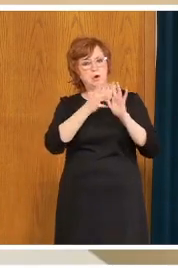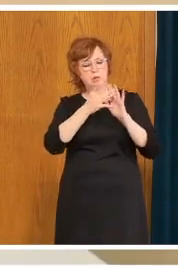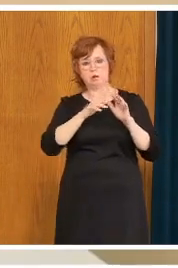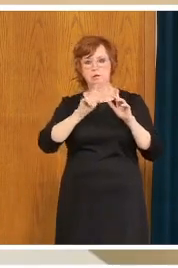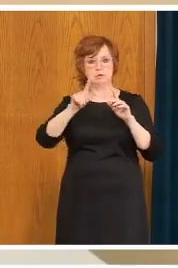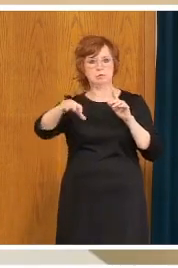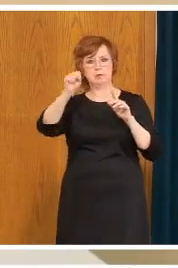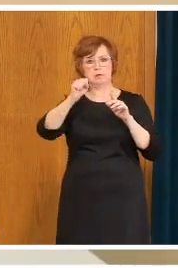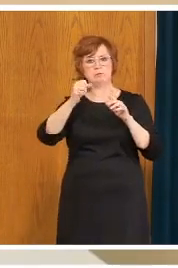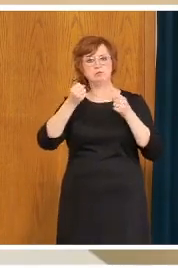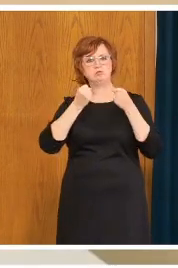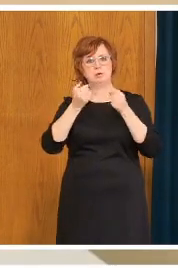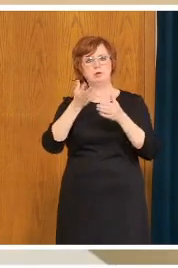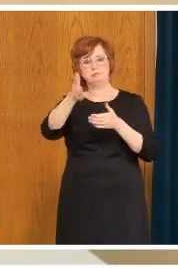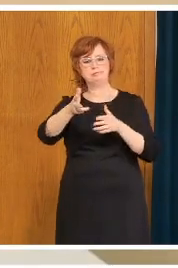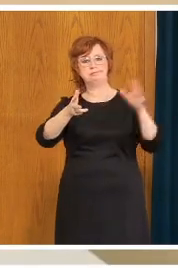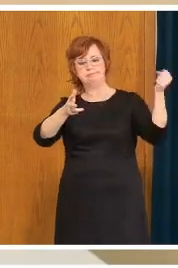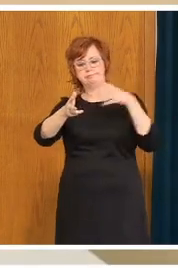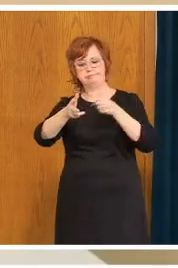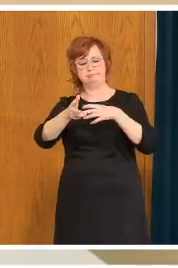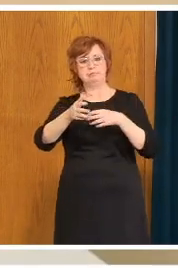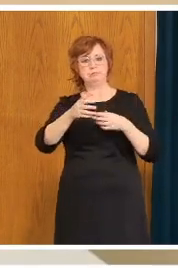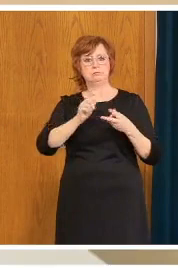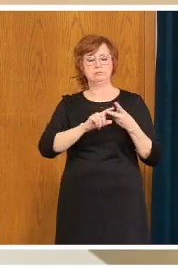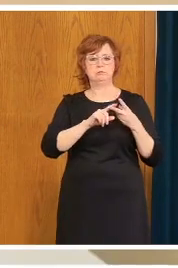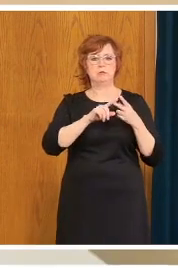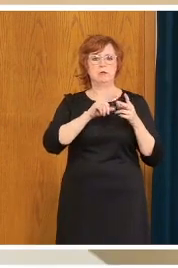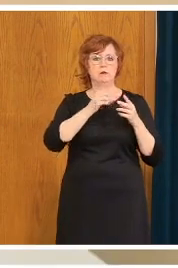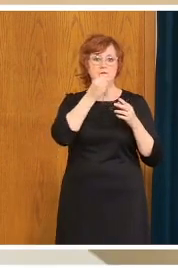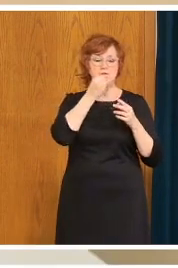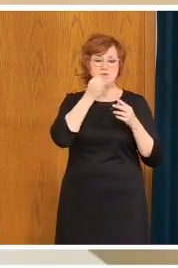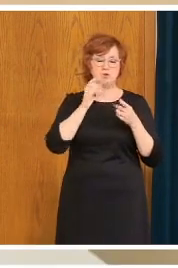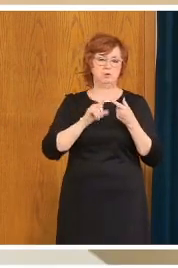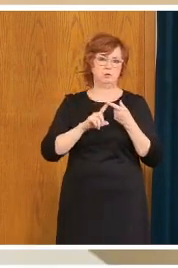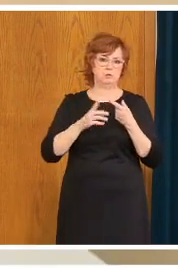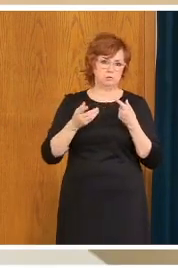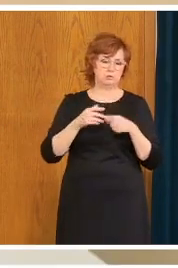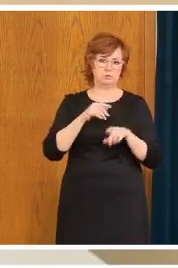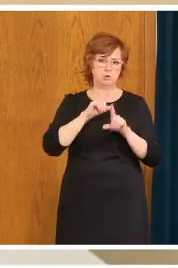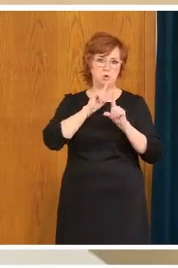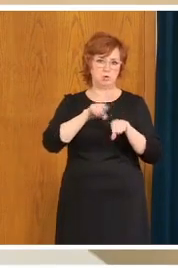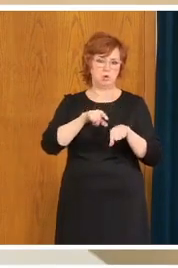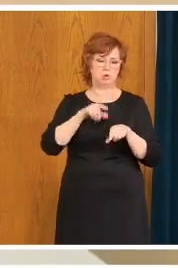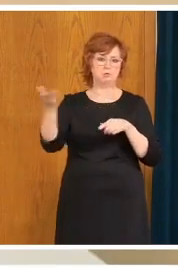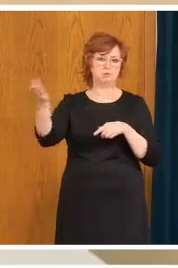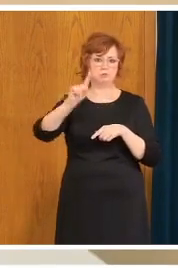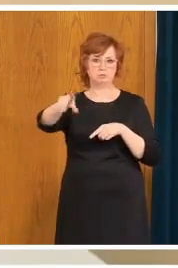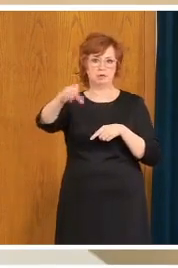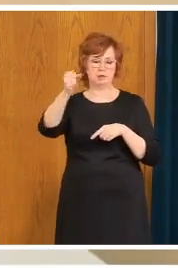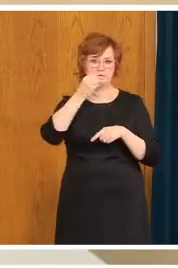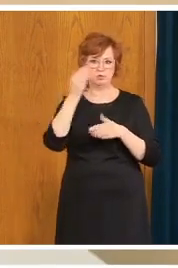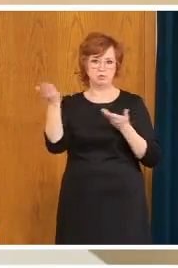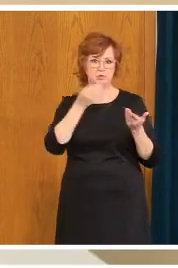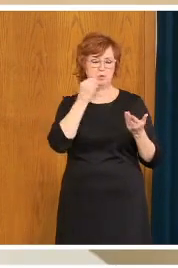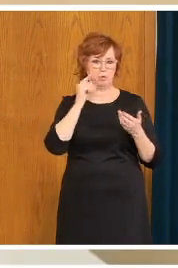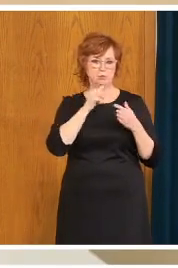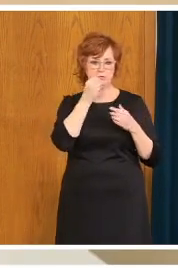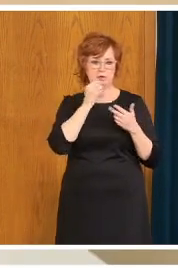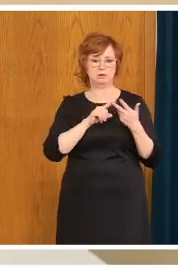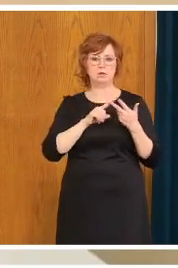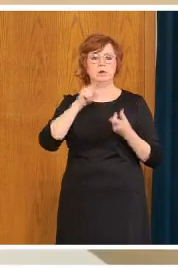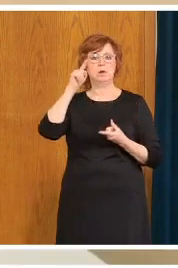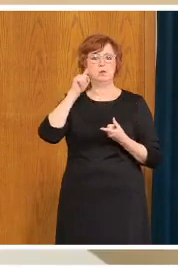food, takeout is better than in-person dining. Minimizing social contacts outside your household, spending time